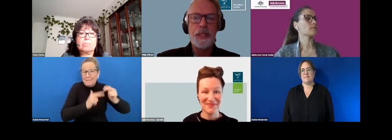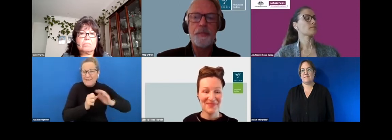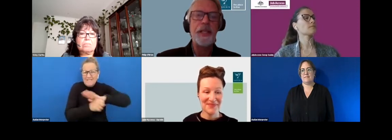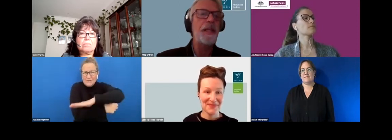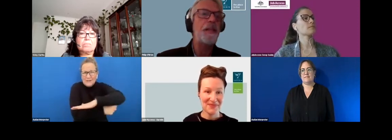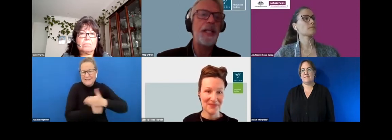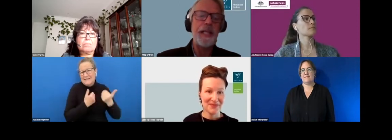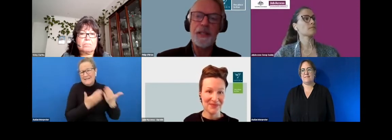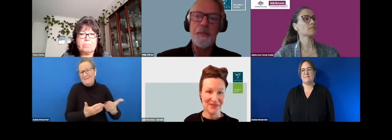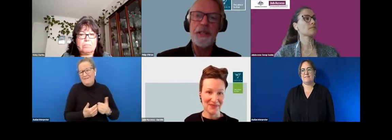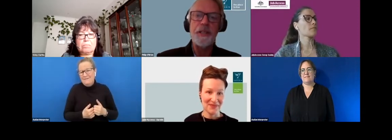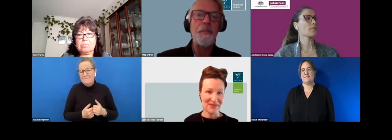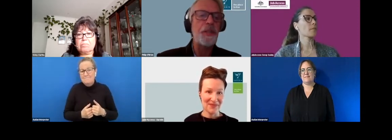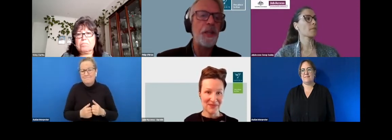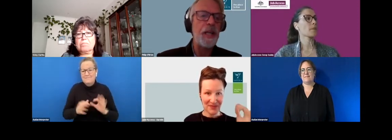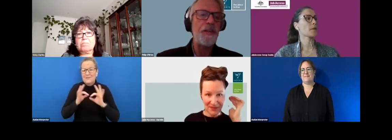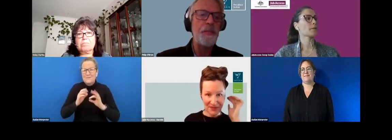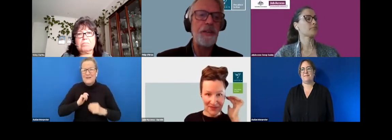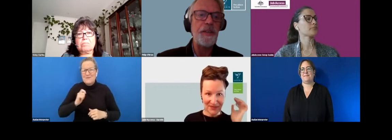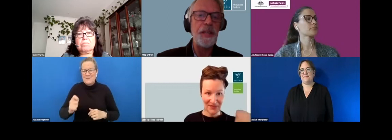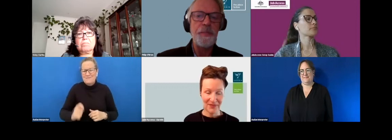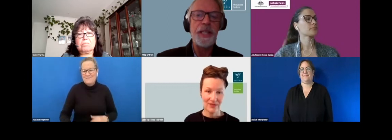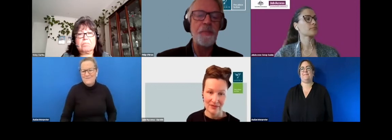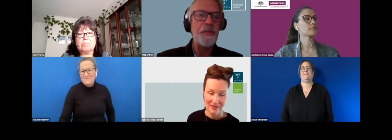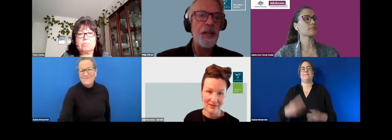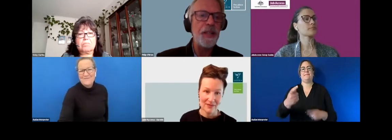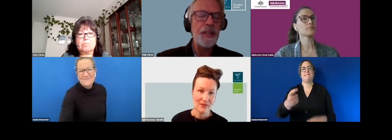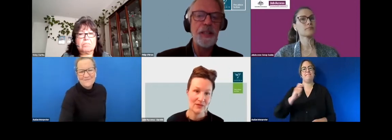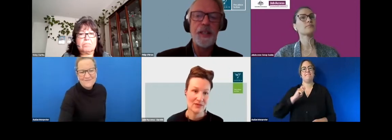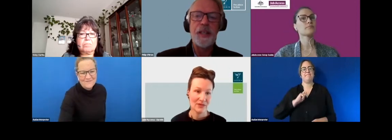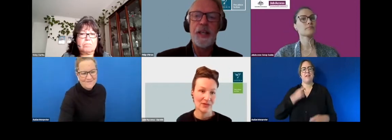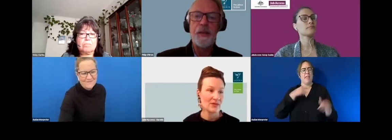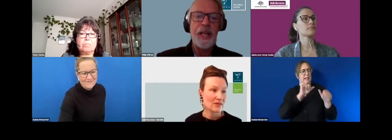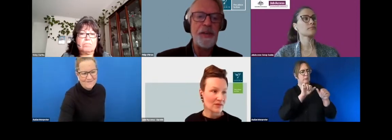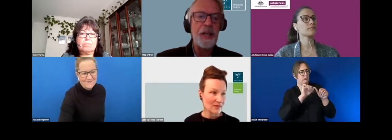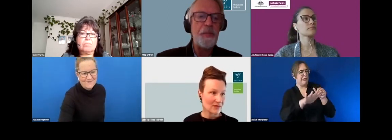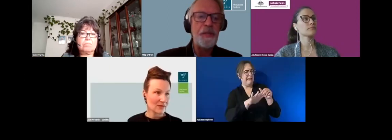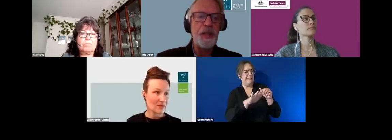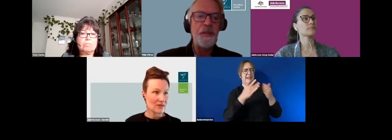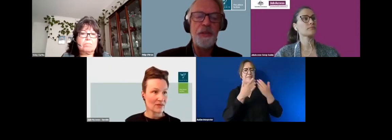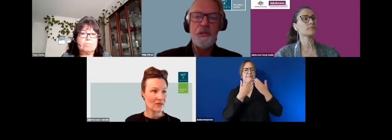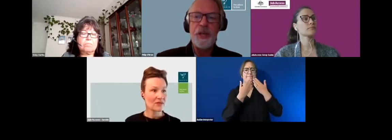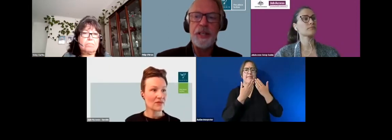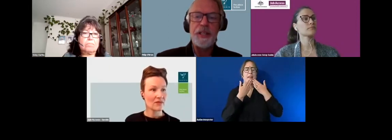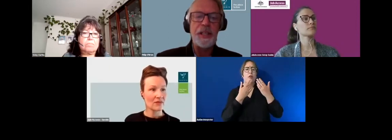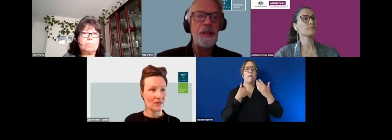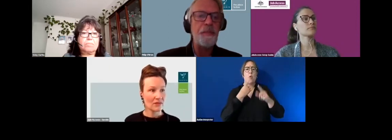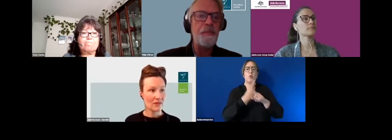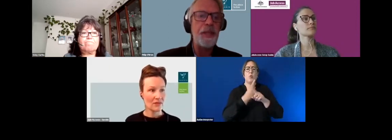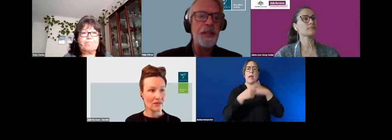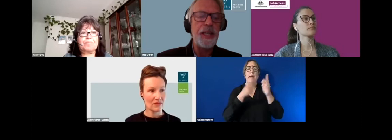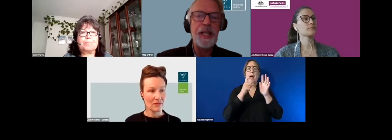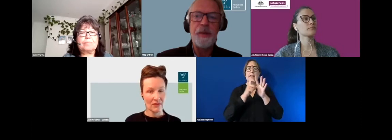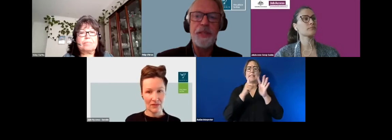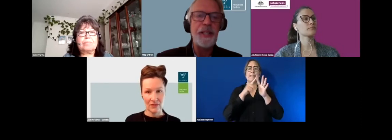that's brilliant thank you so much sue i'm so glad you mentioned um des providers uh we have a number of those joining us um